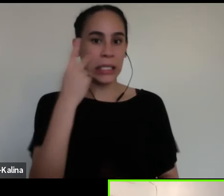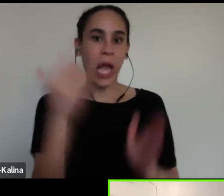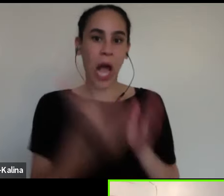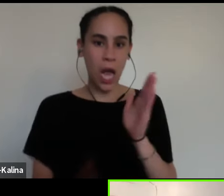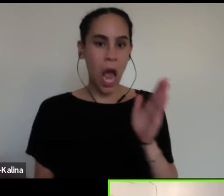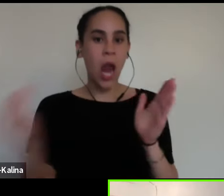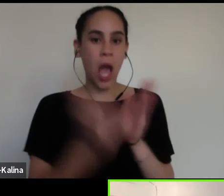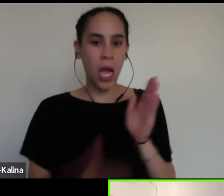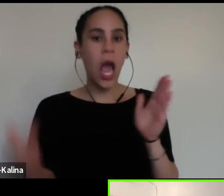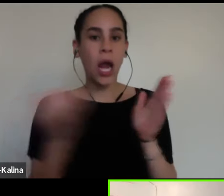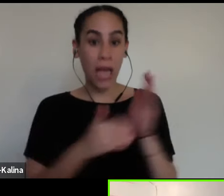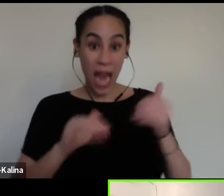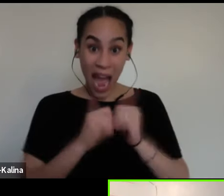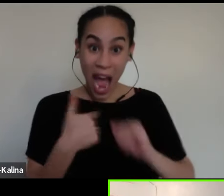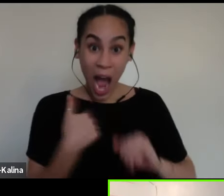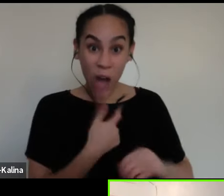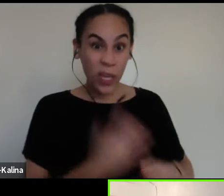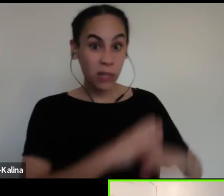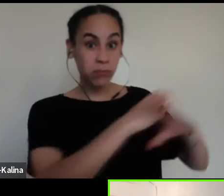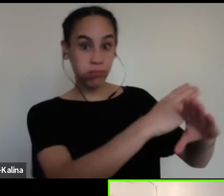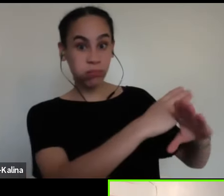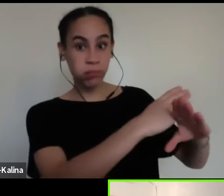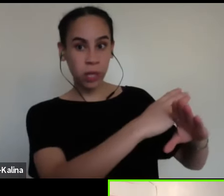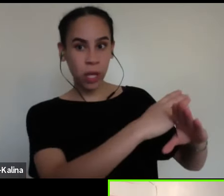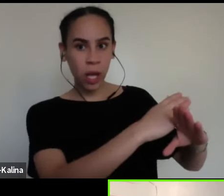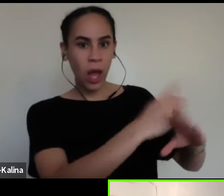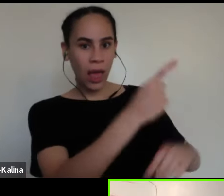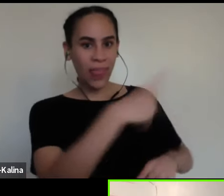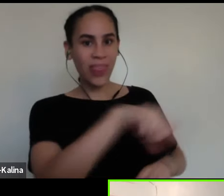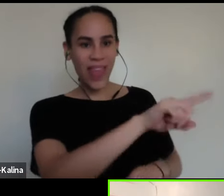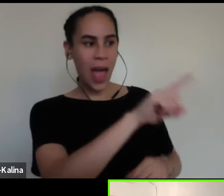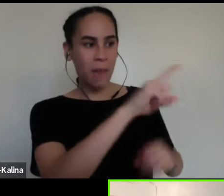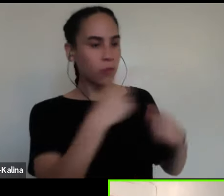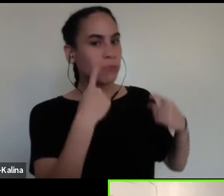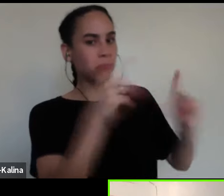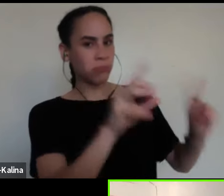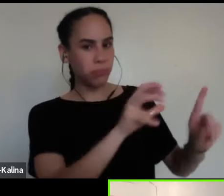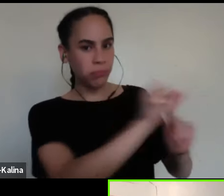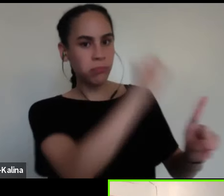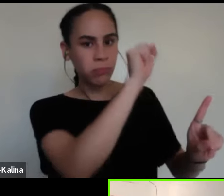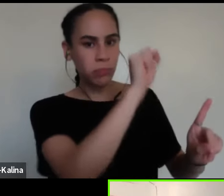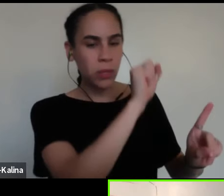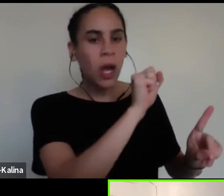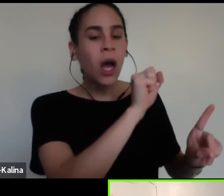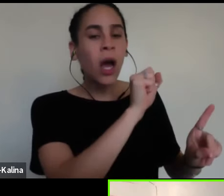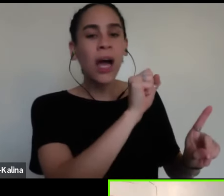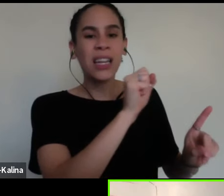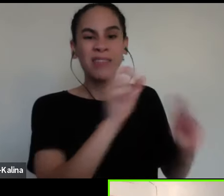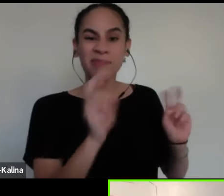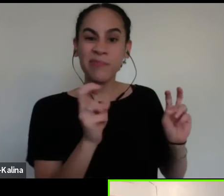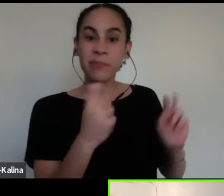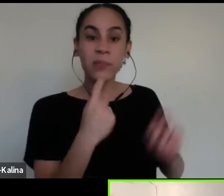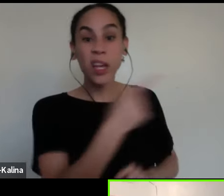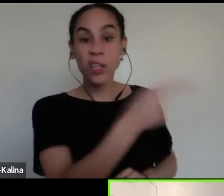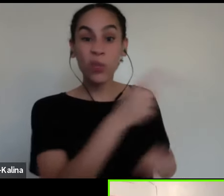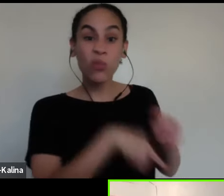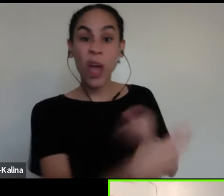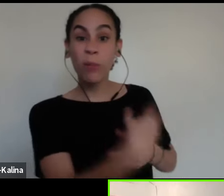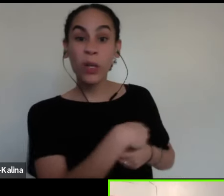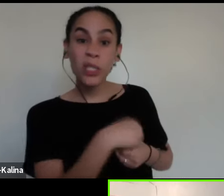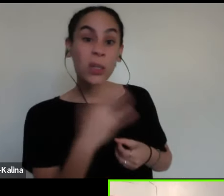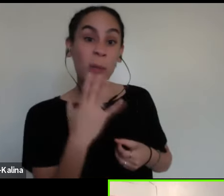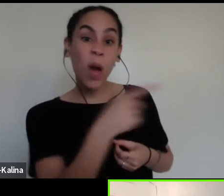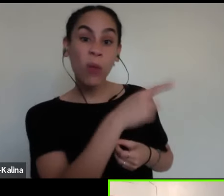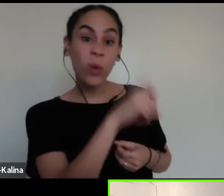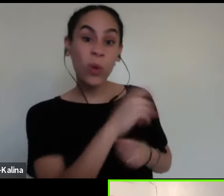folks from really achieving their version of success is by saying, like, you can't participate in this because you need something a